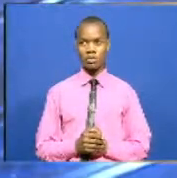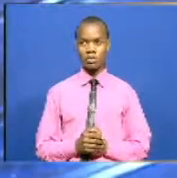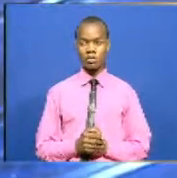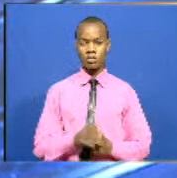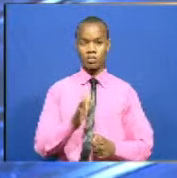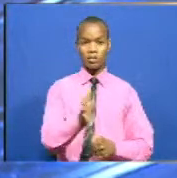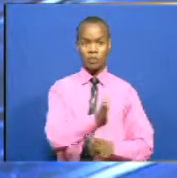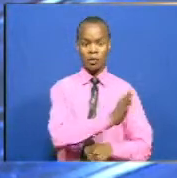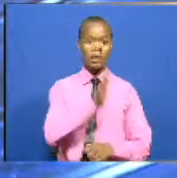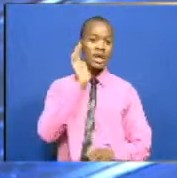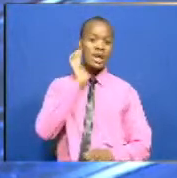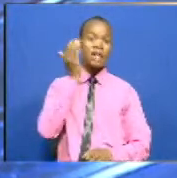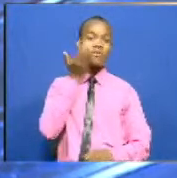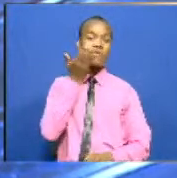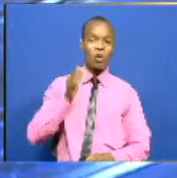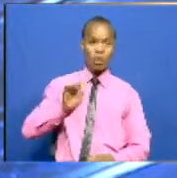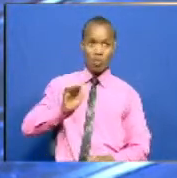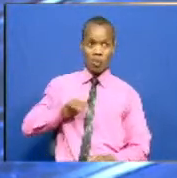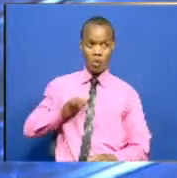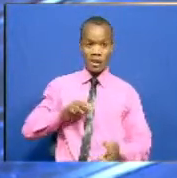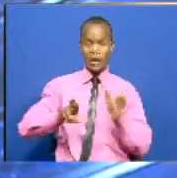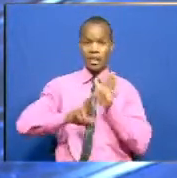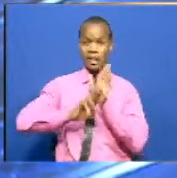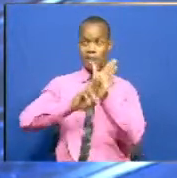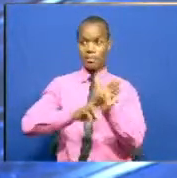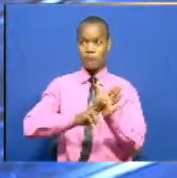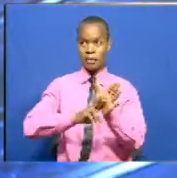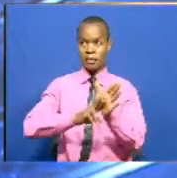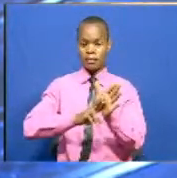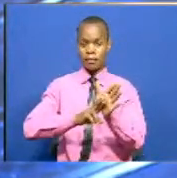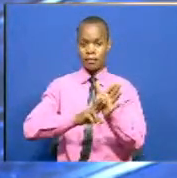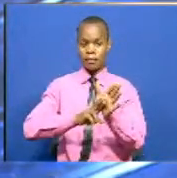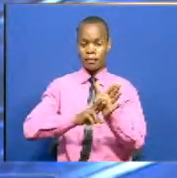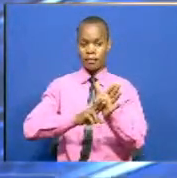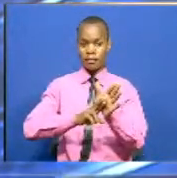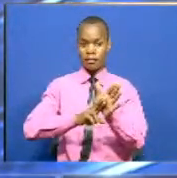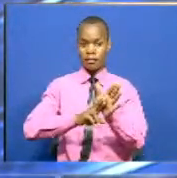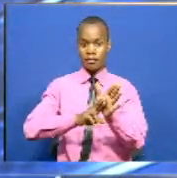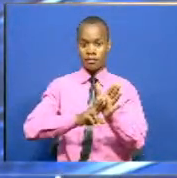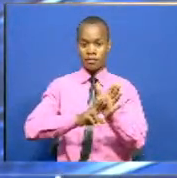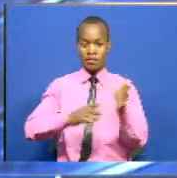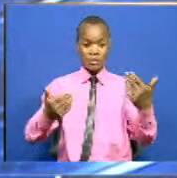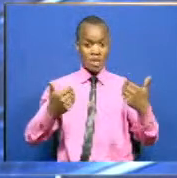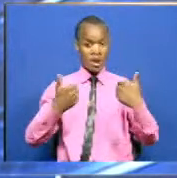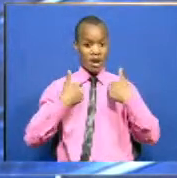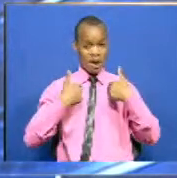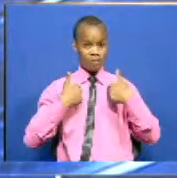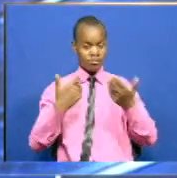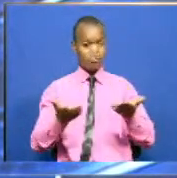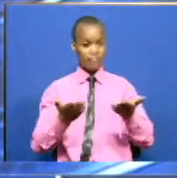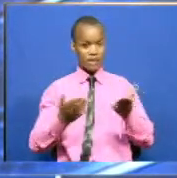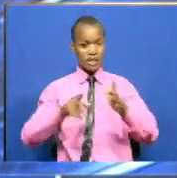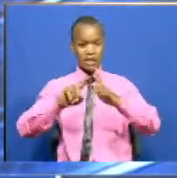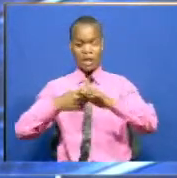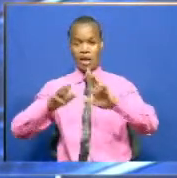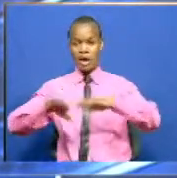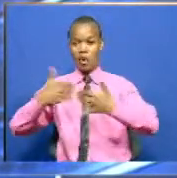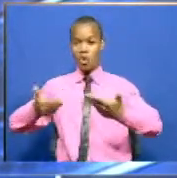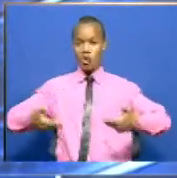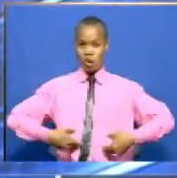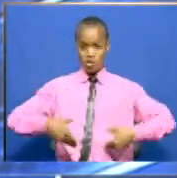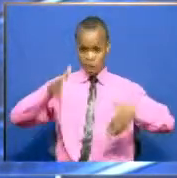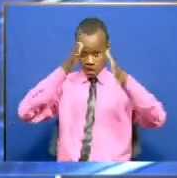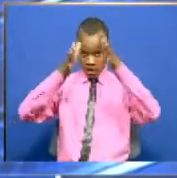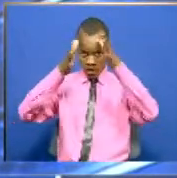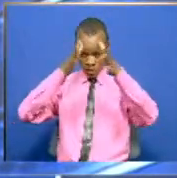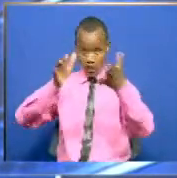Isiolo woman representative Rehema Dida Jeldesa has poked holes on the newly established Youth Innovation Center